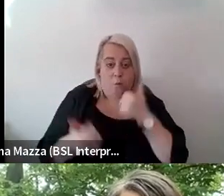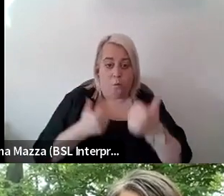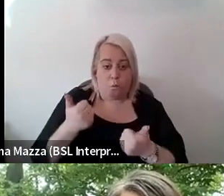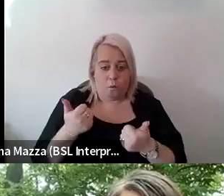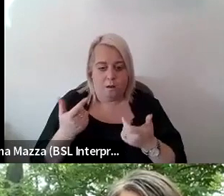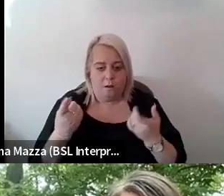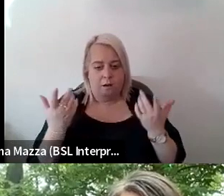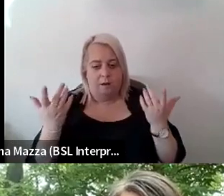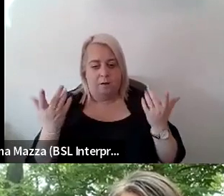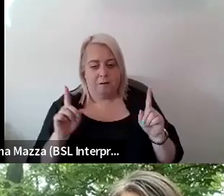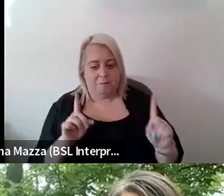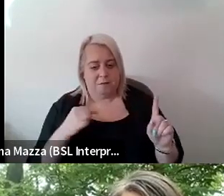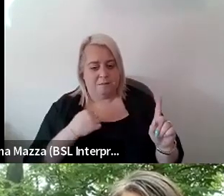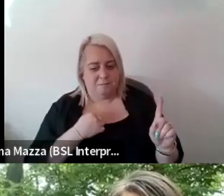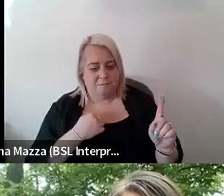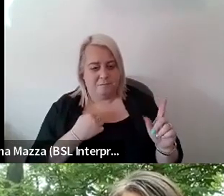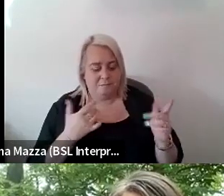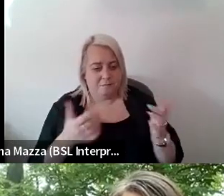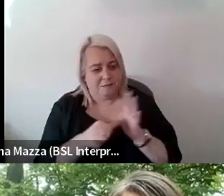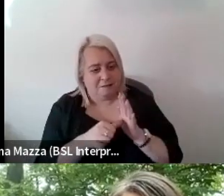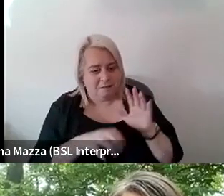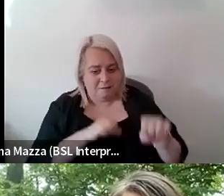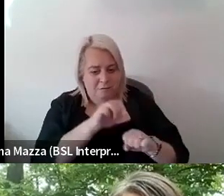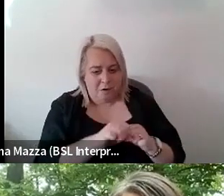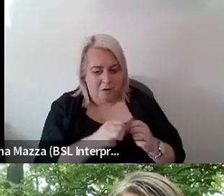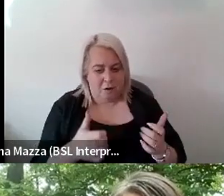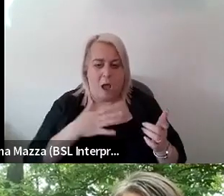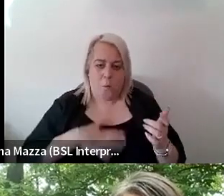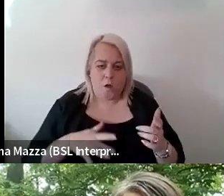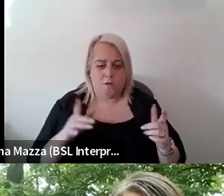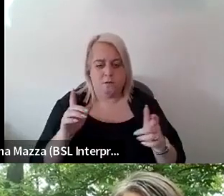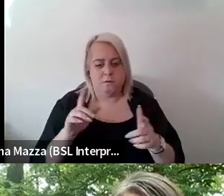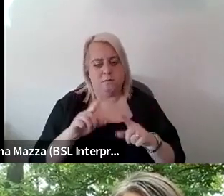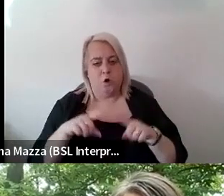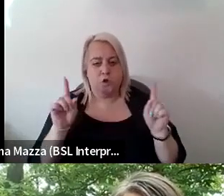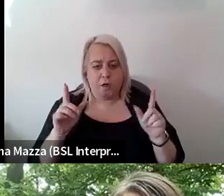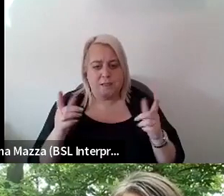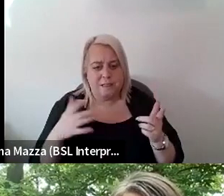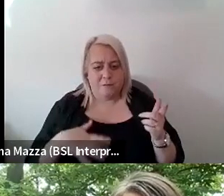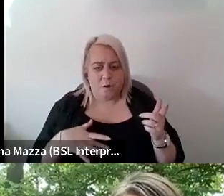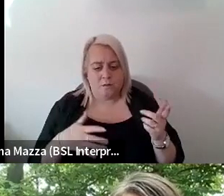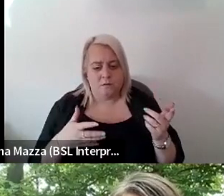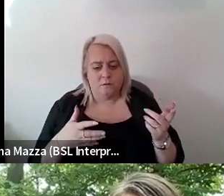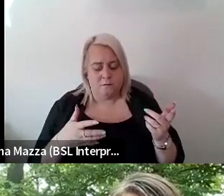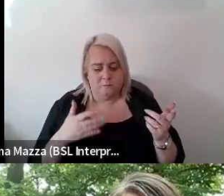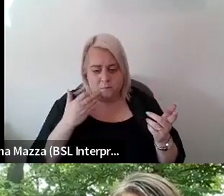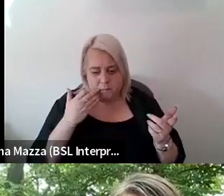would like to have an alternative. I expect an alternative from the service providers, be